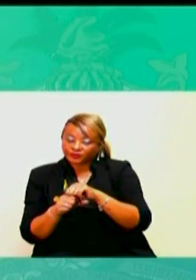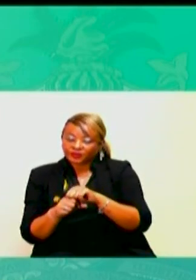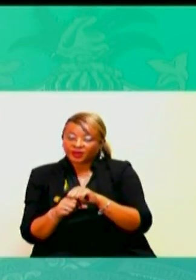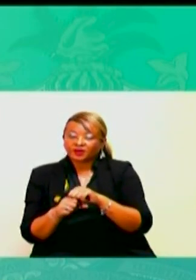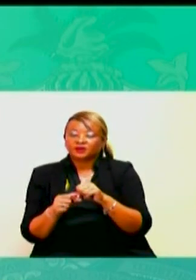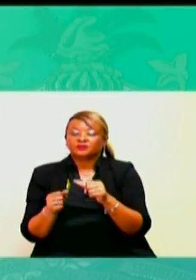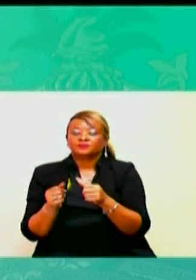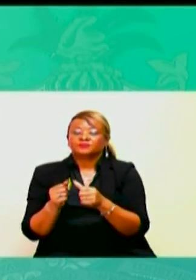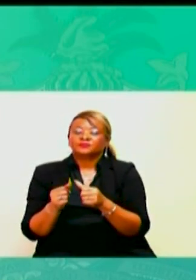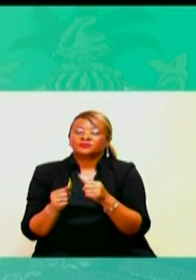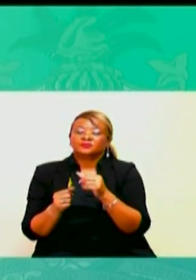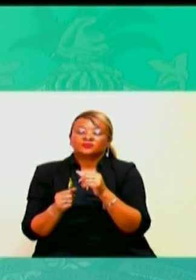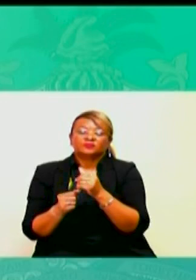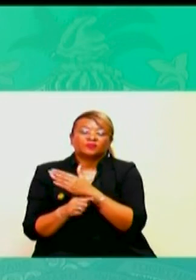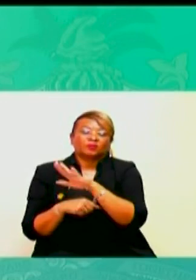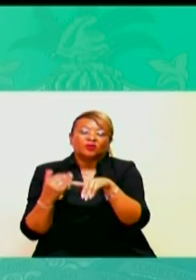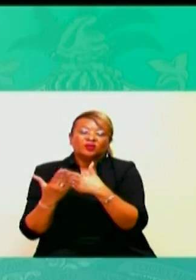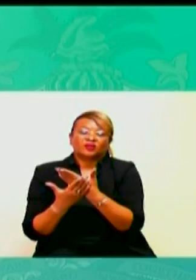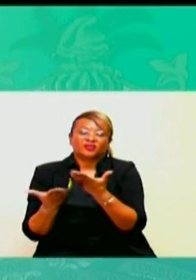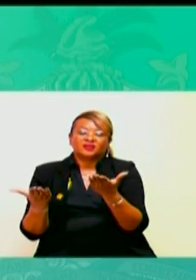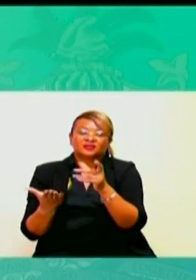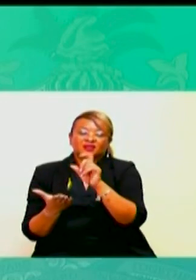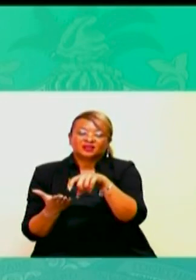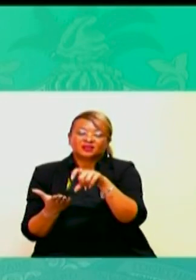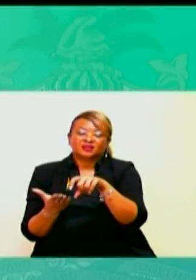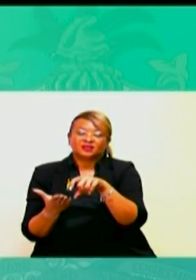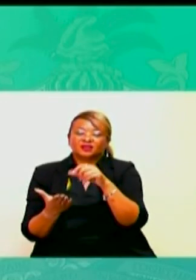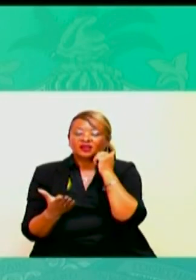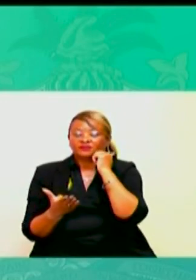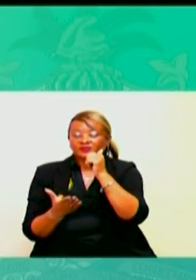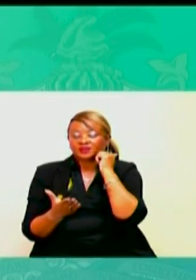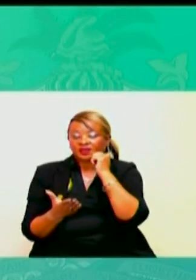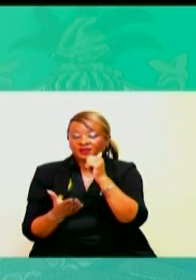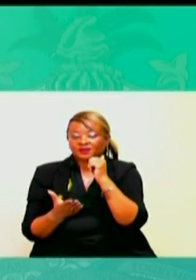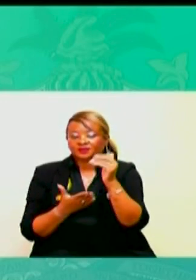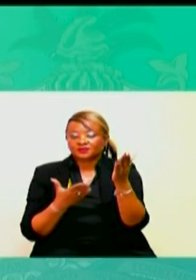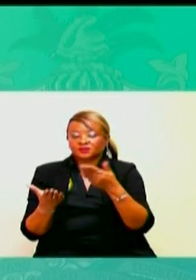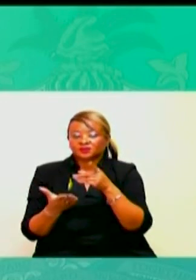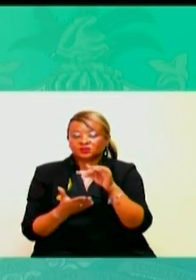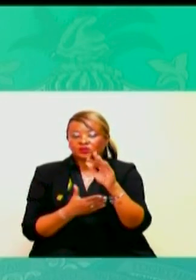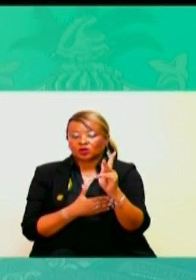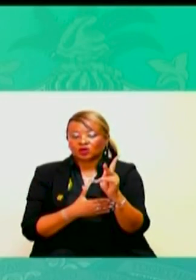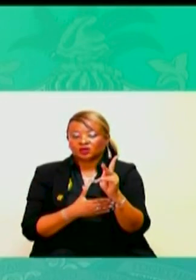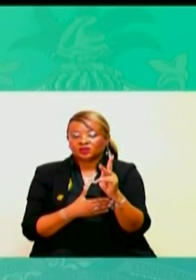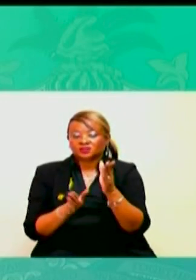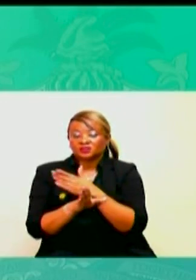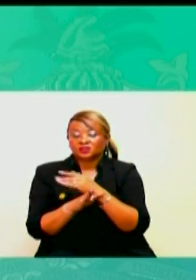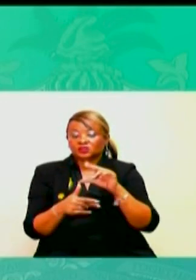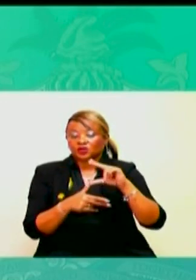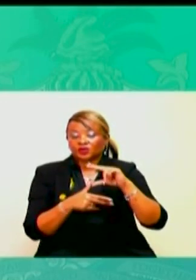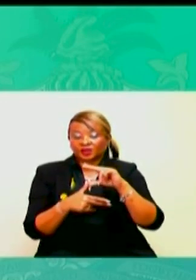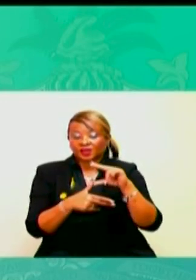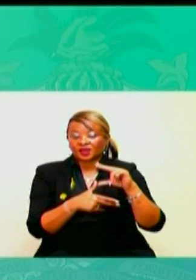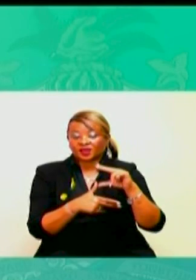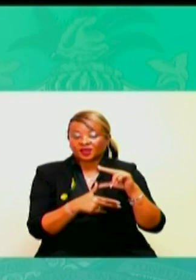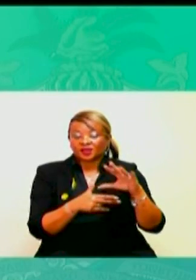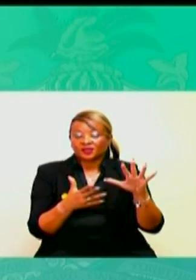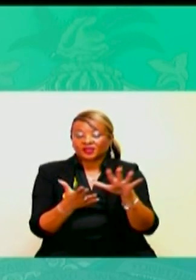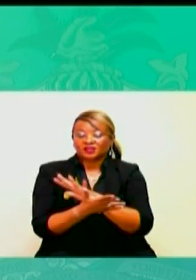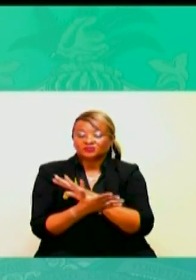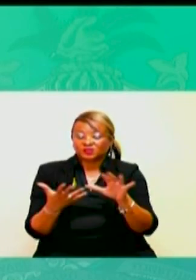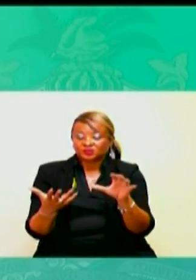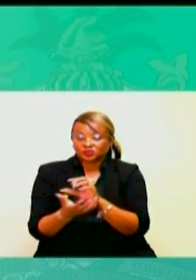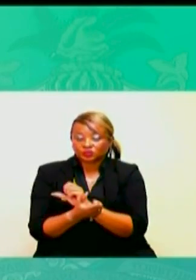stuff of that sort, which they are in need of on a daily basis. Since the hurricane, that facility is being washed away by